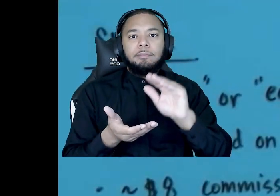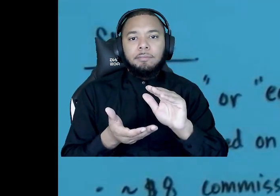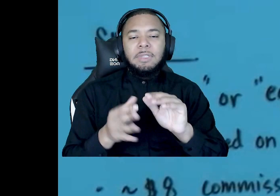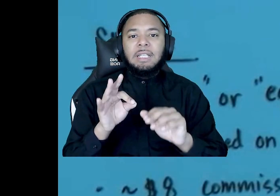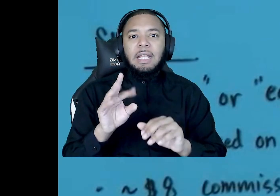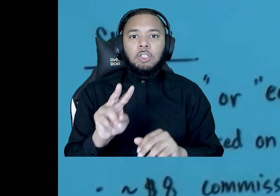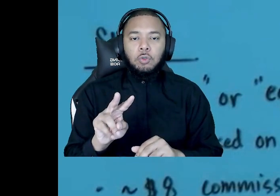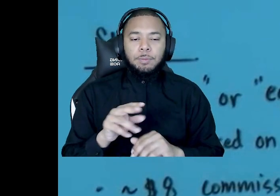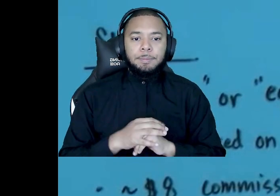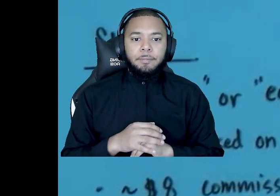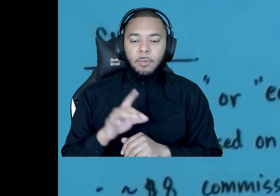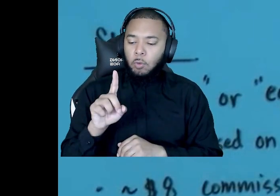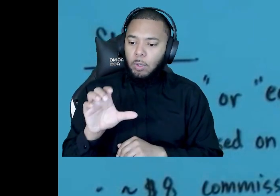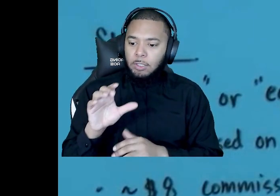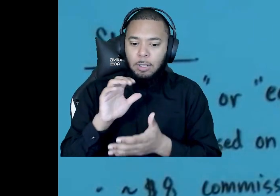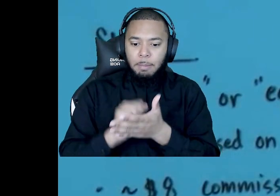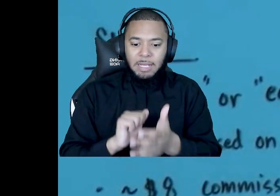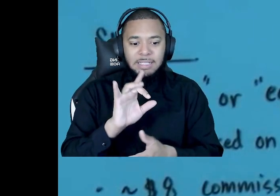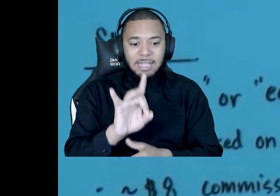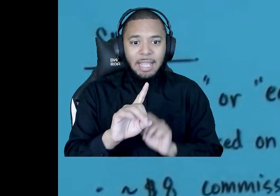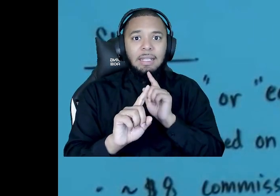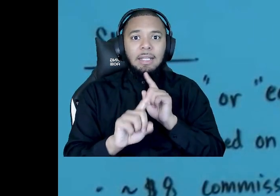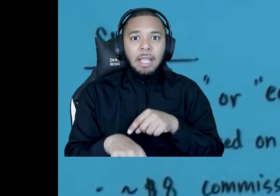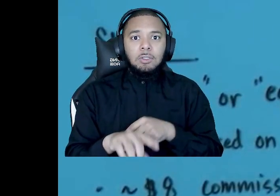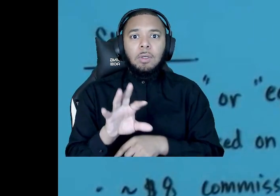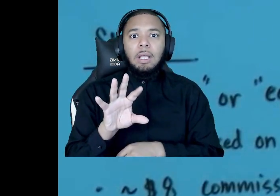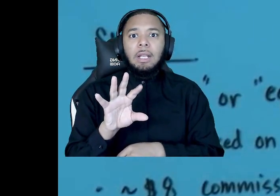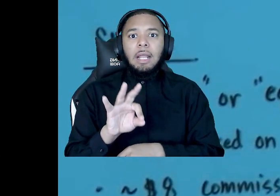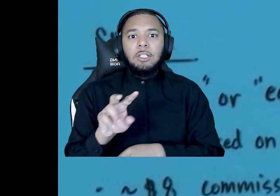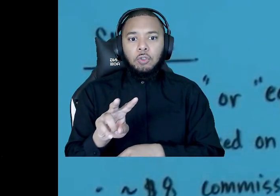So I have a profit of